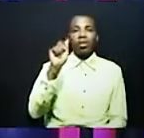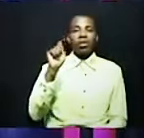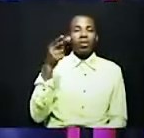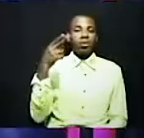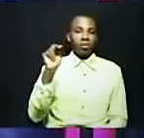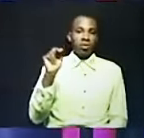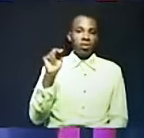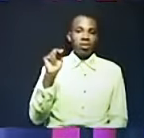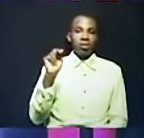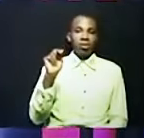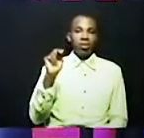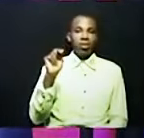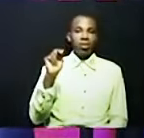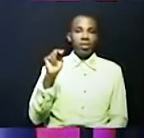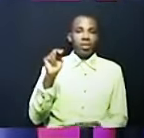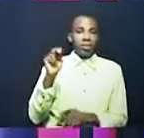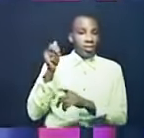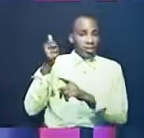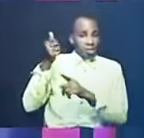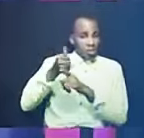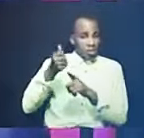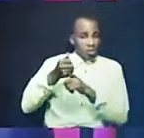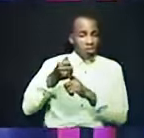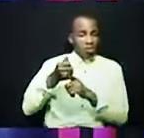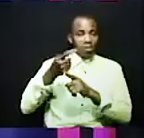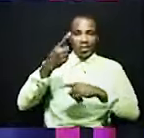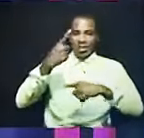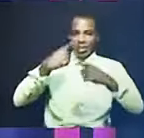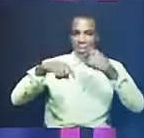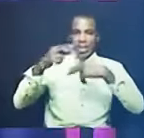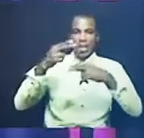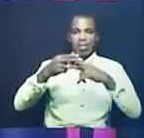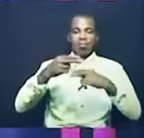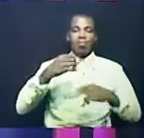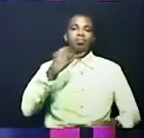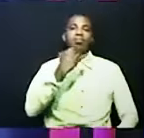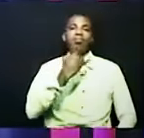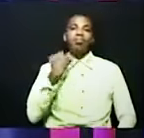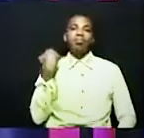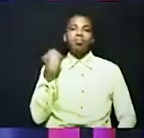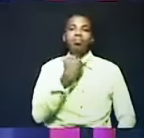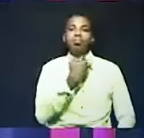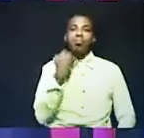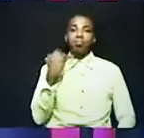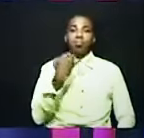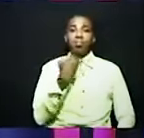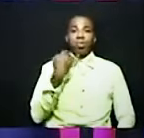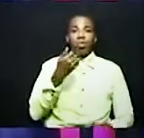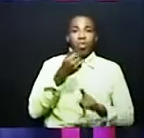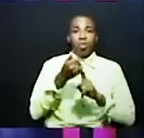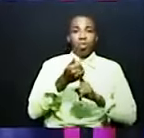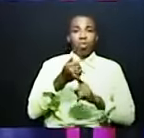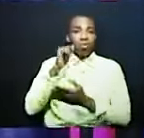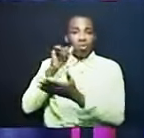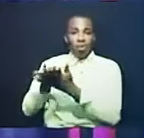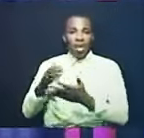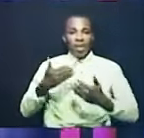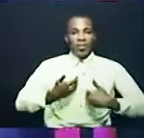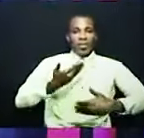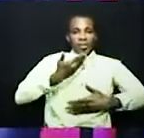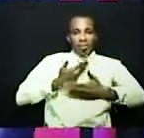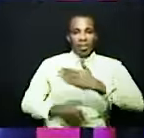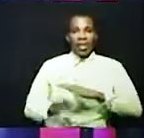A clergyman and a wife, they had 11 children. So for ma but